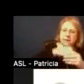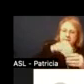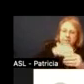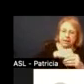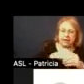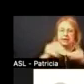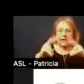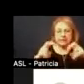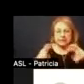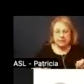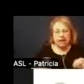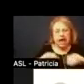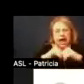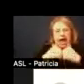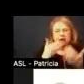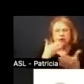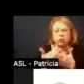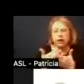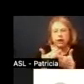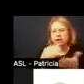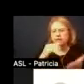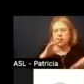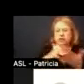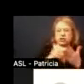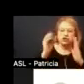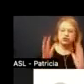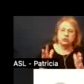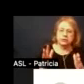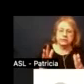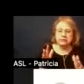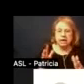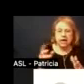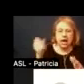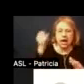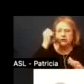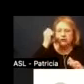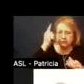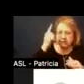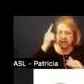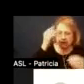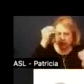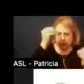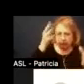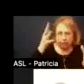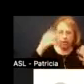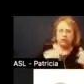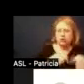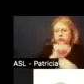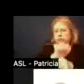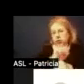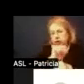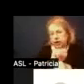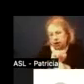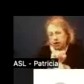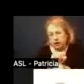how well have kids uh have our students come to understand the content that we've been working on and